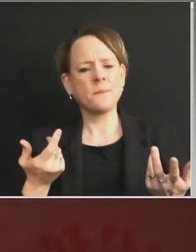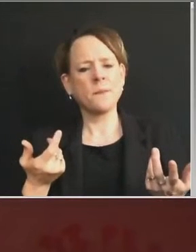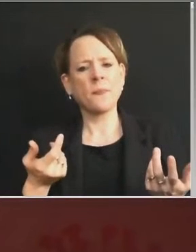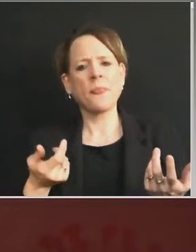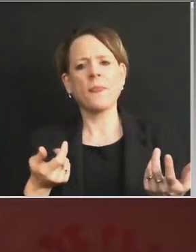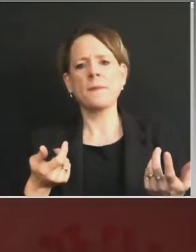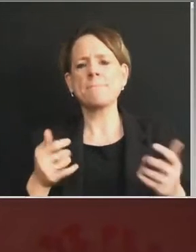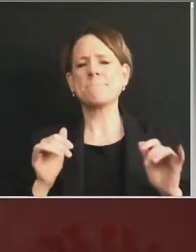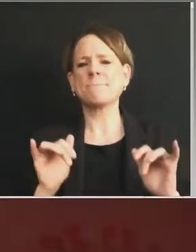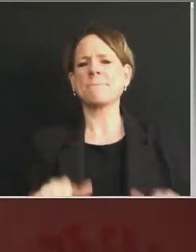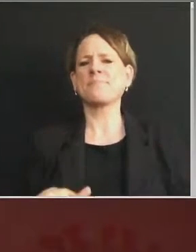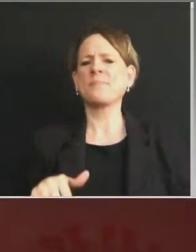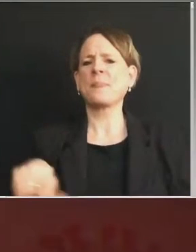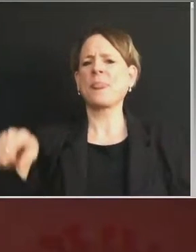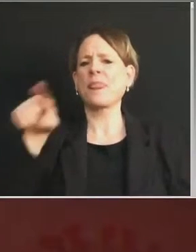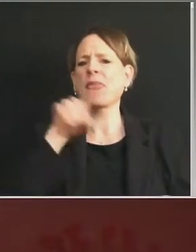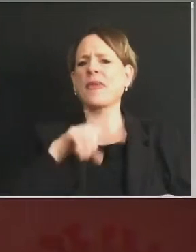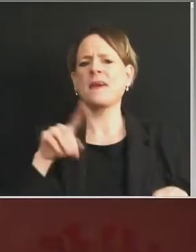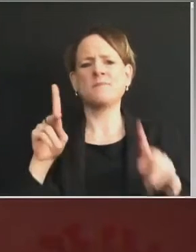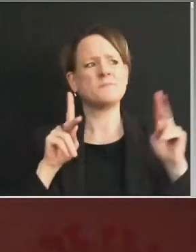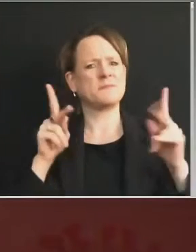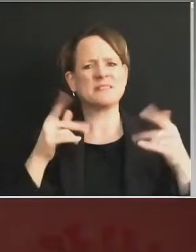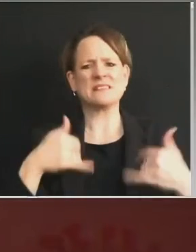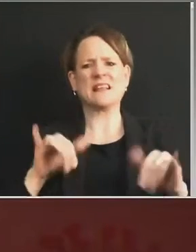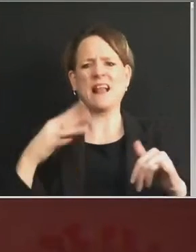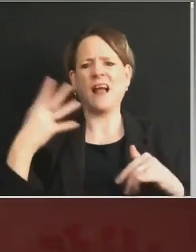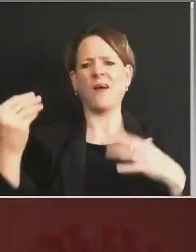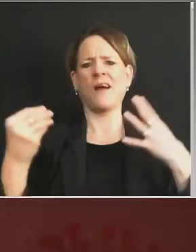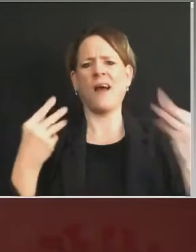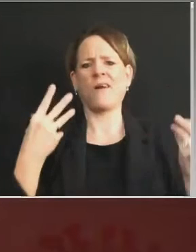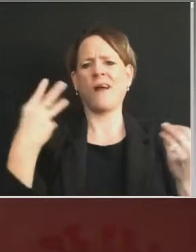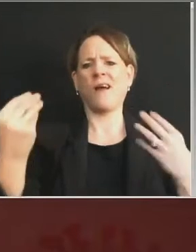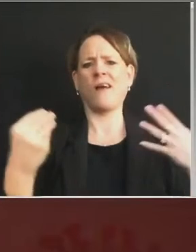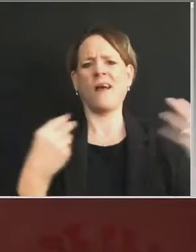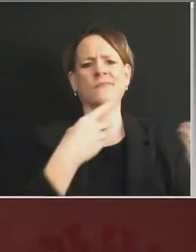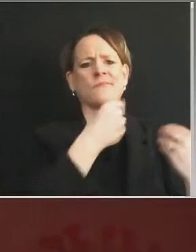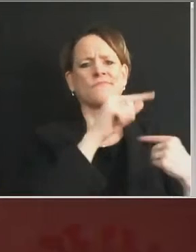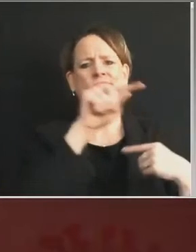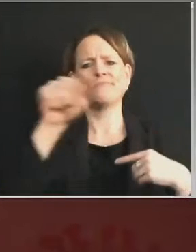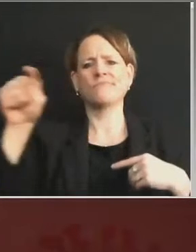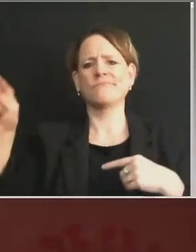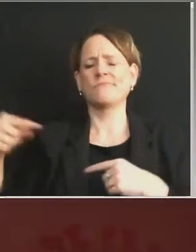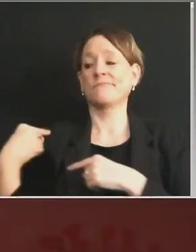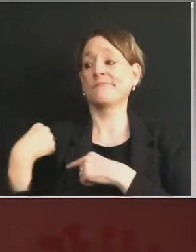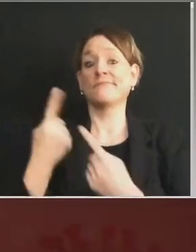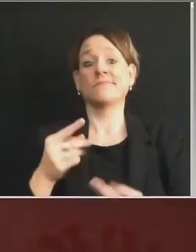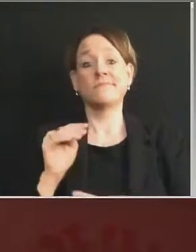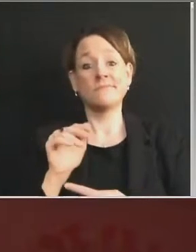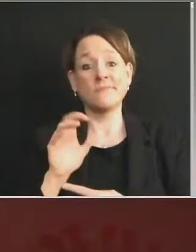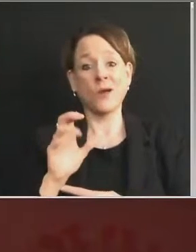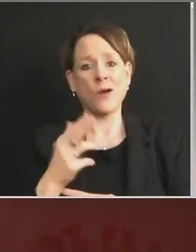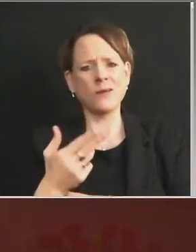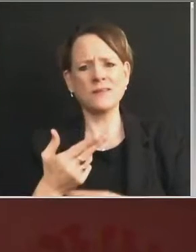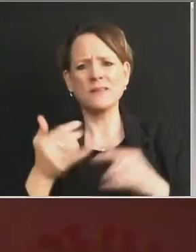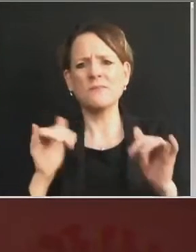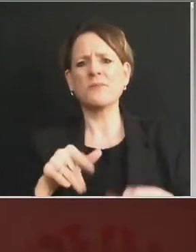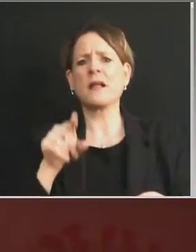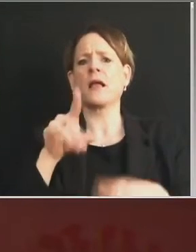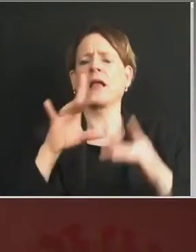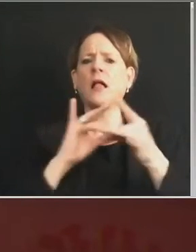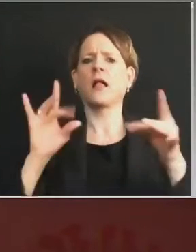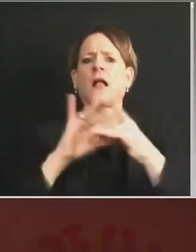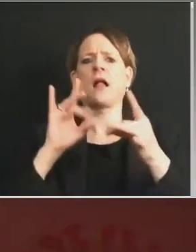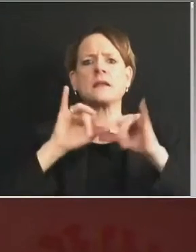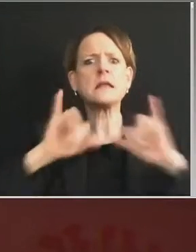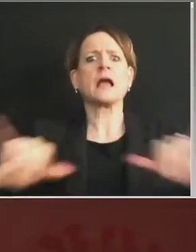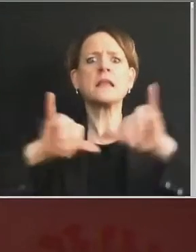people to stay home doesn't seem to be working. And obviously not everyone is wearing masks. I know all of the health orders have been